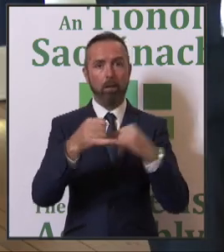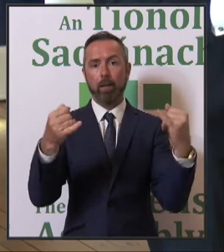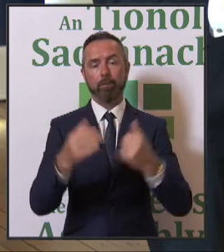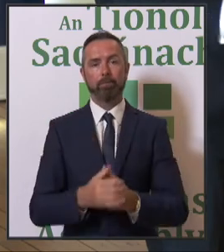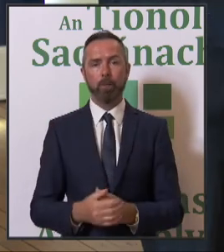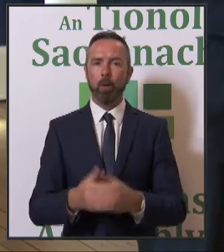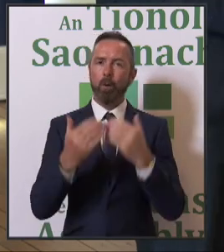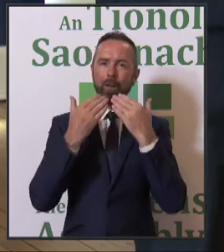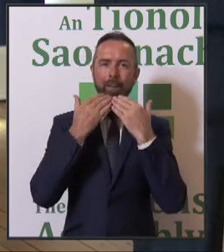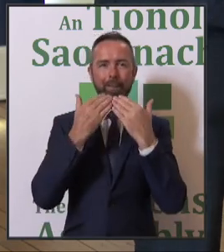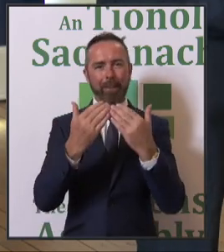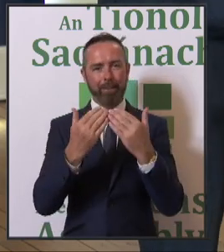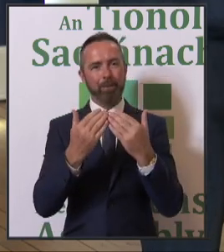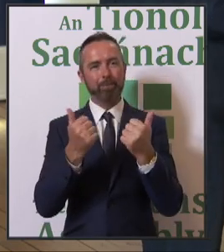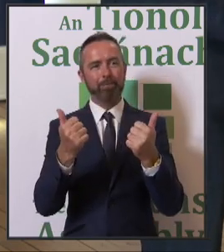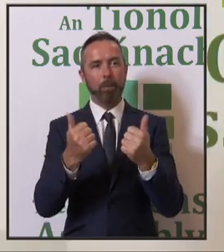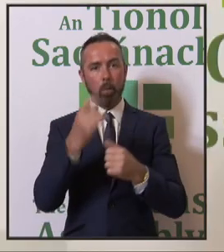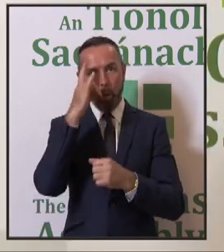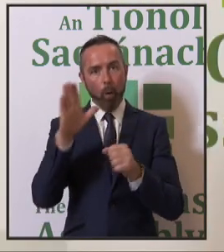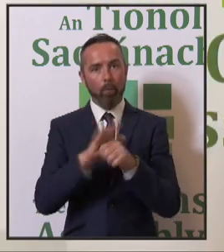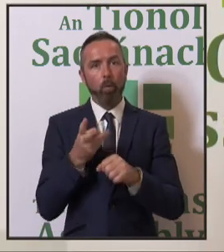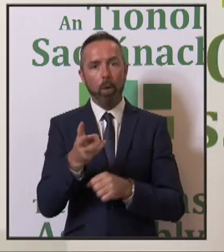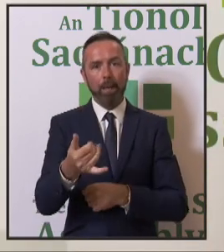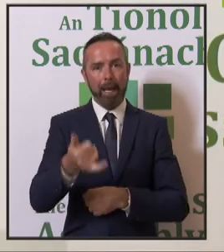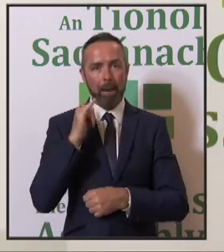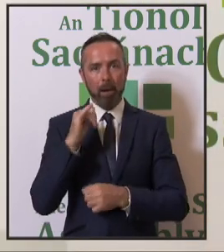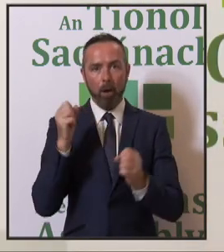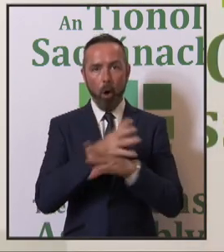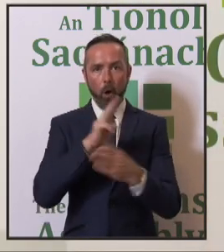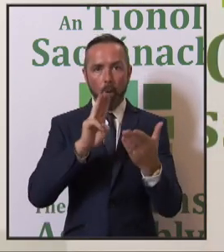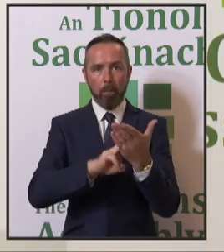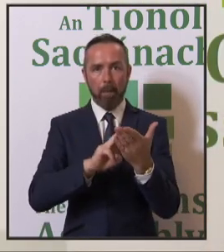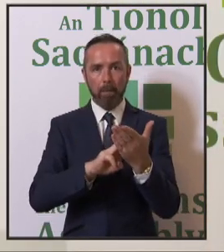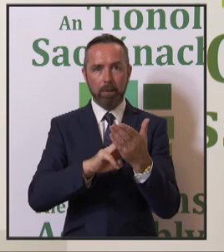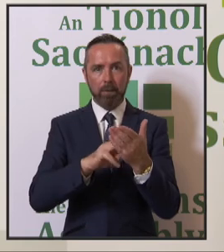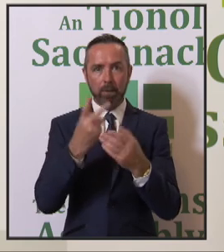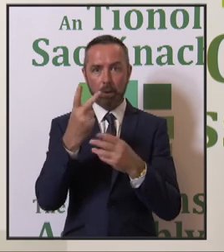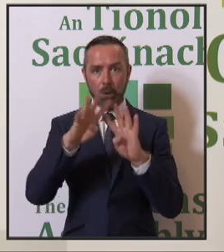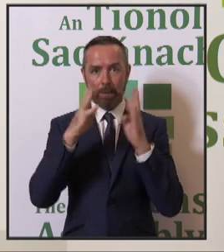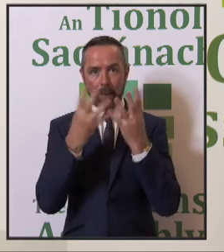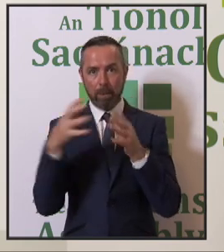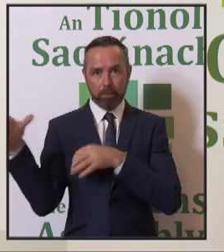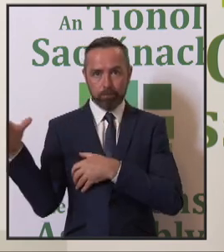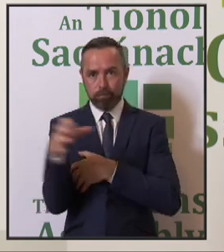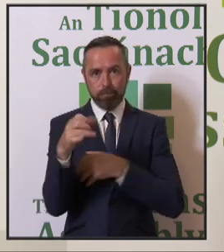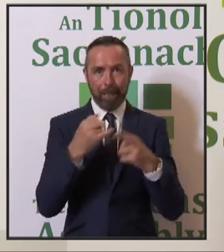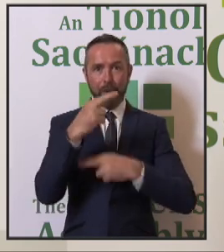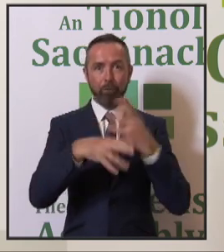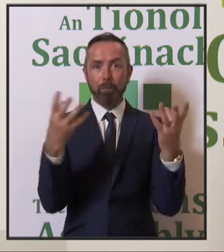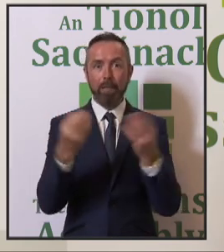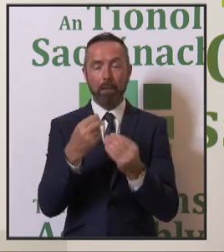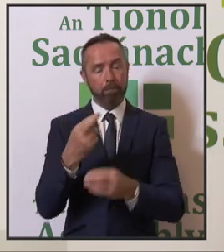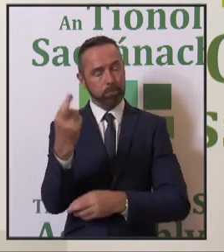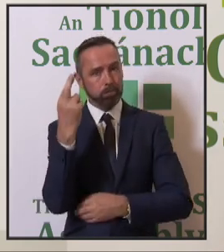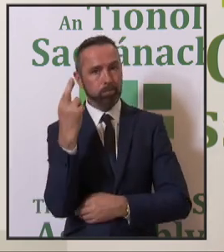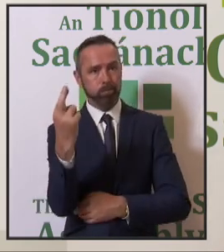Thank you very much. We're obviously hopeful that we will be able to get the members of the two assemblies in a room together, but fingers